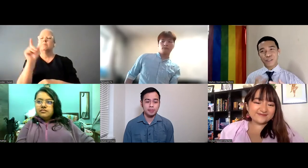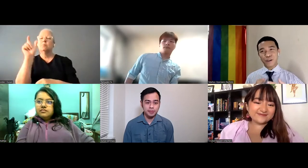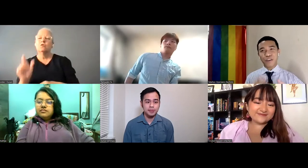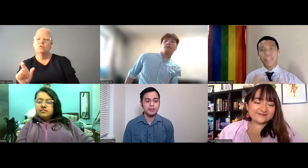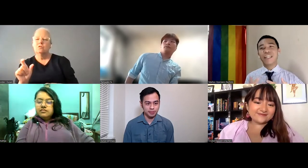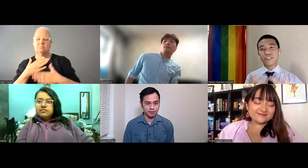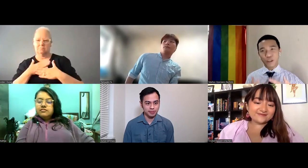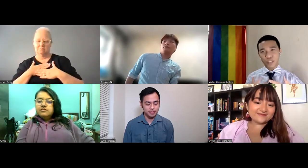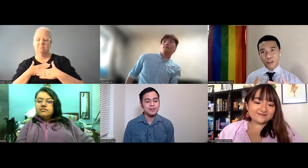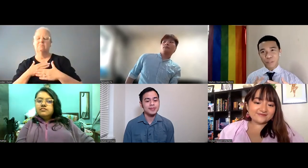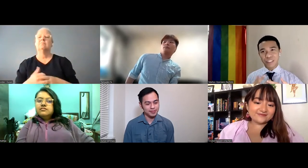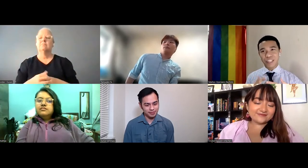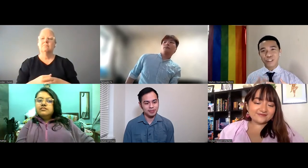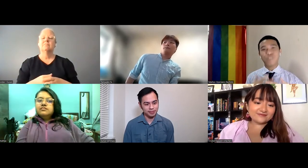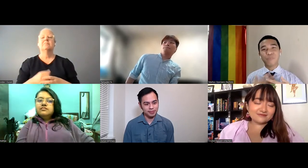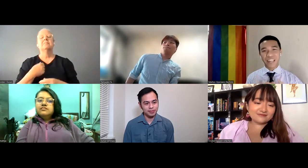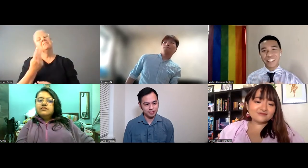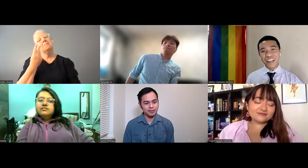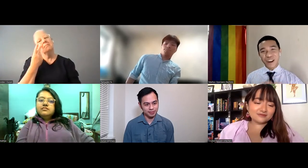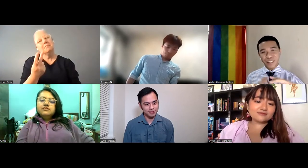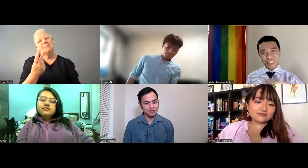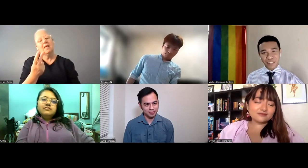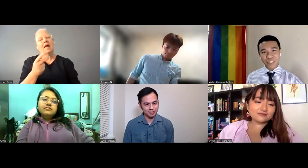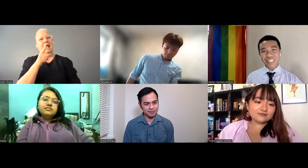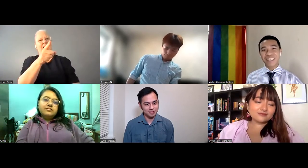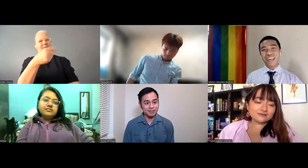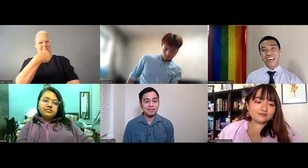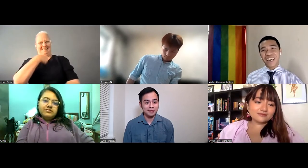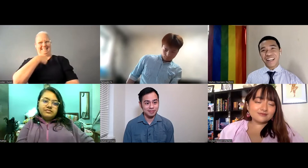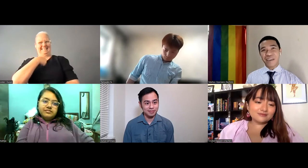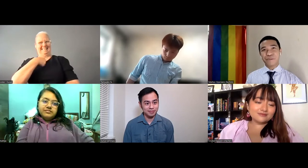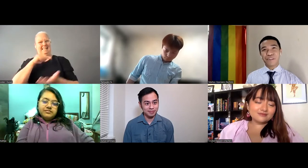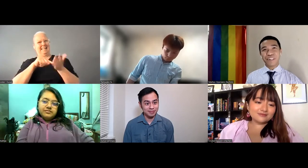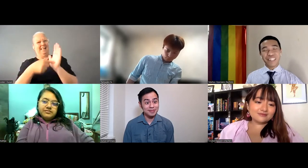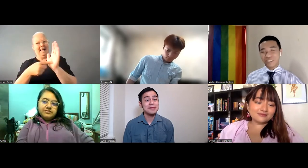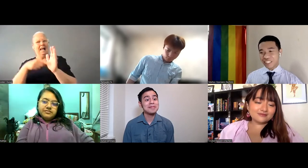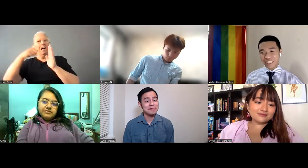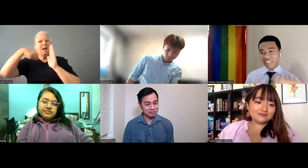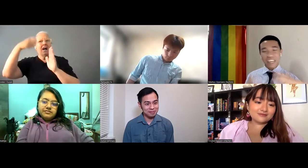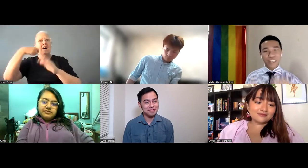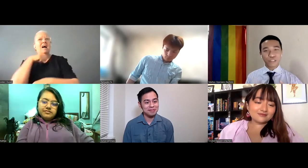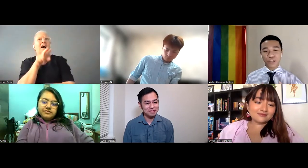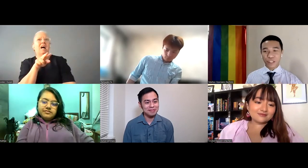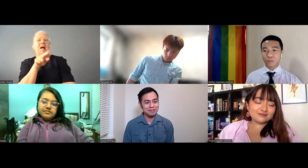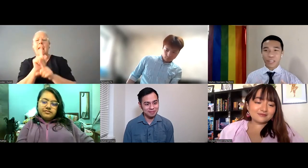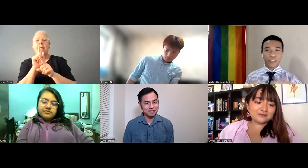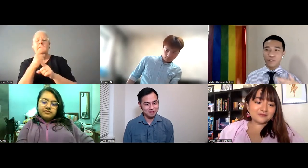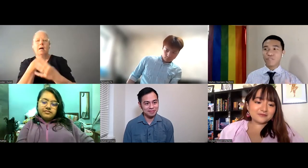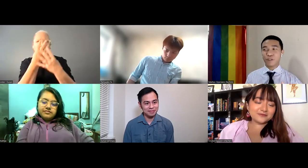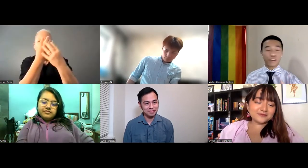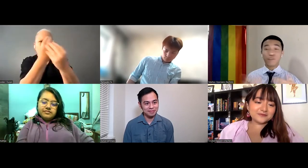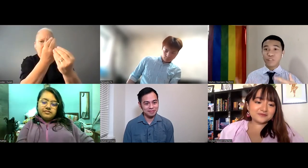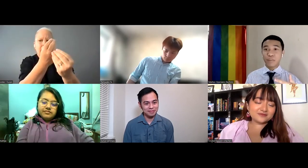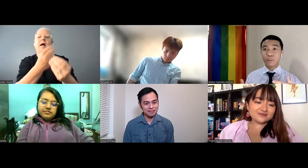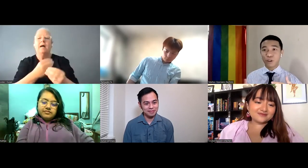think that I finally saw that representation of mine on Netflix, and I'm really, really excited to share it with the other